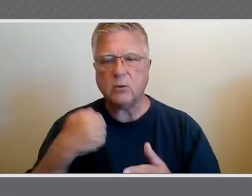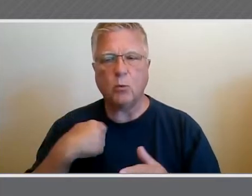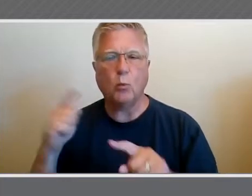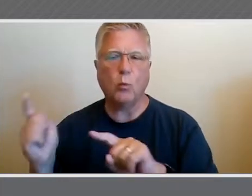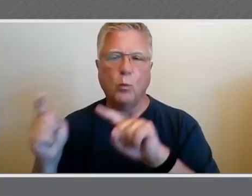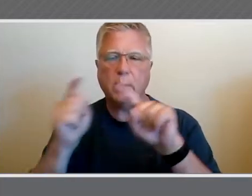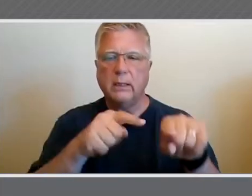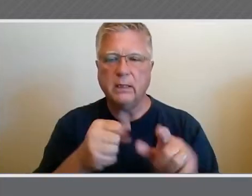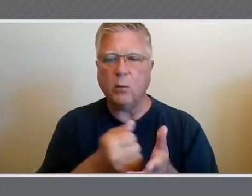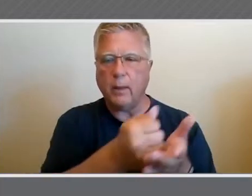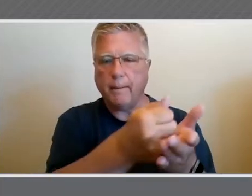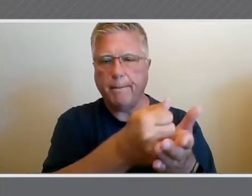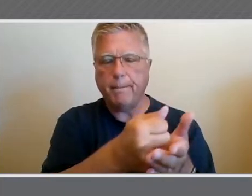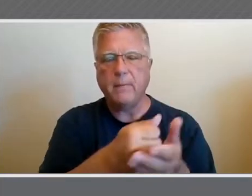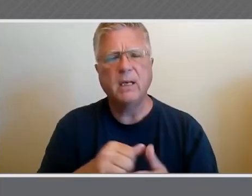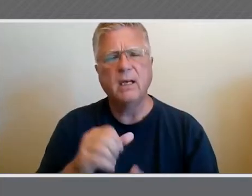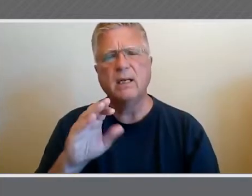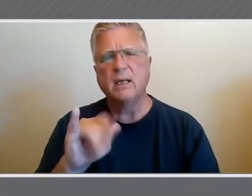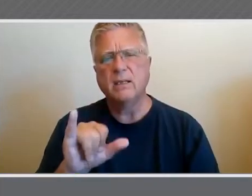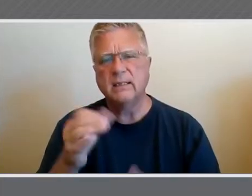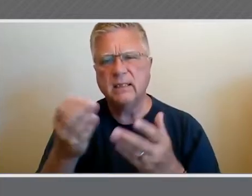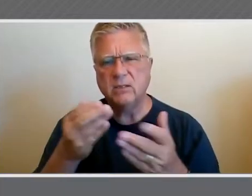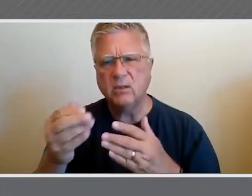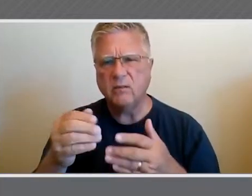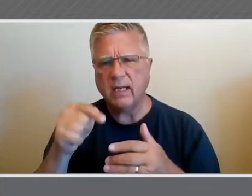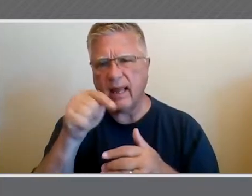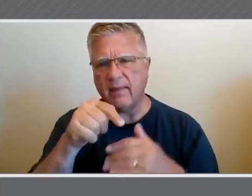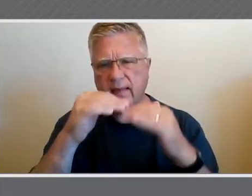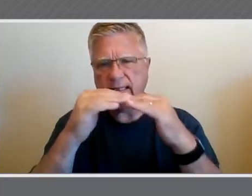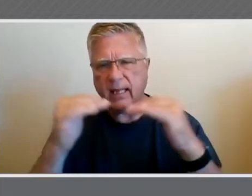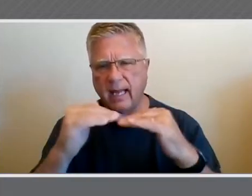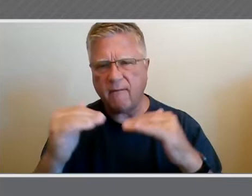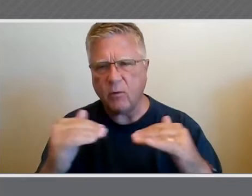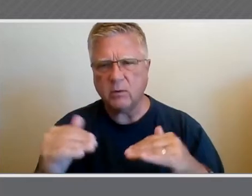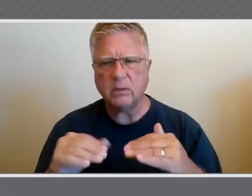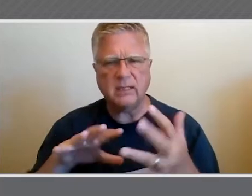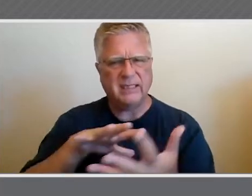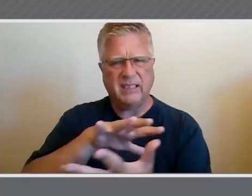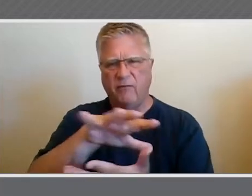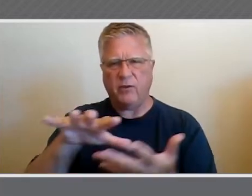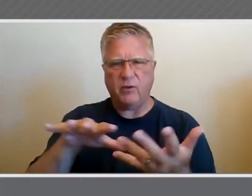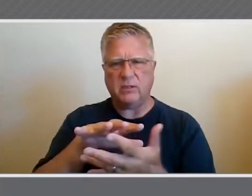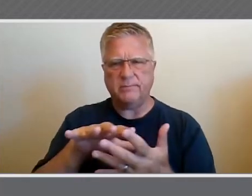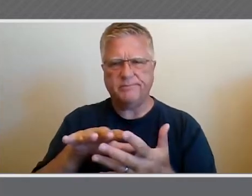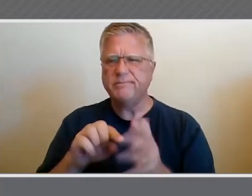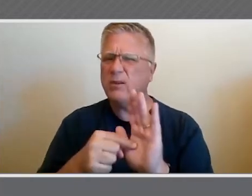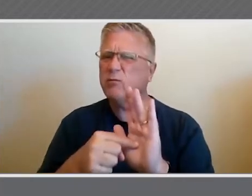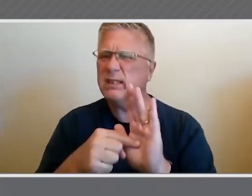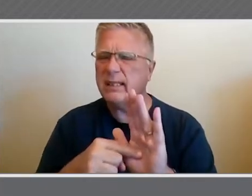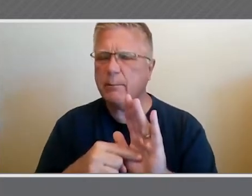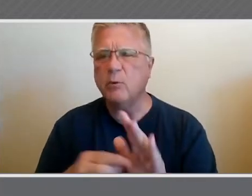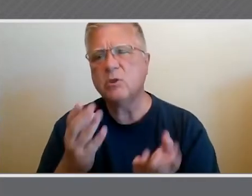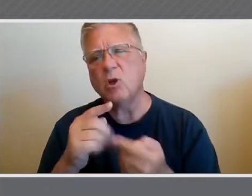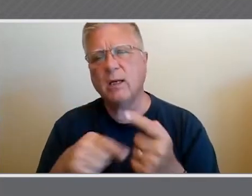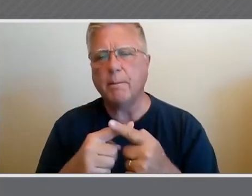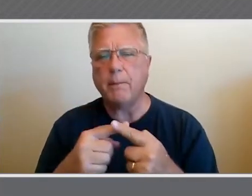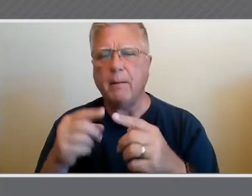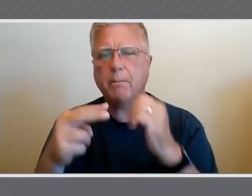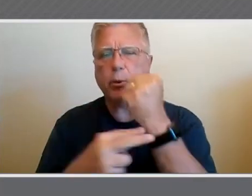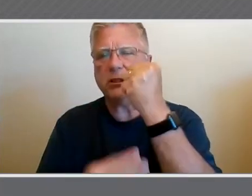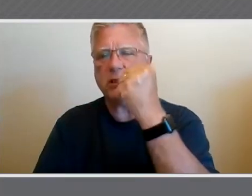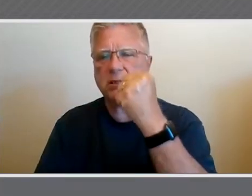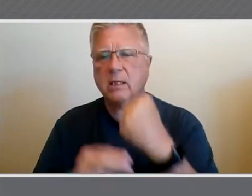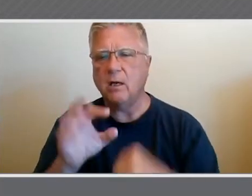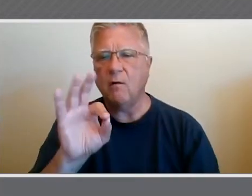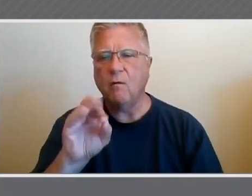City services and at these levels get confusing. For example, let's think about bridges. So Fort Pitt is a federal